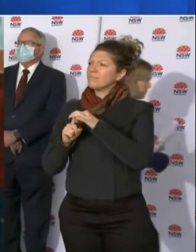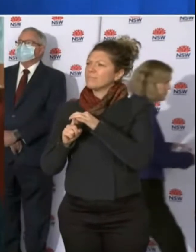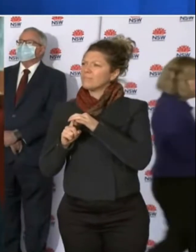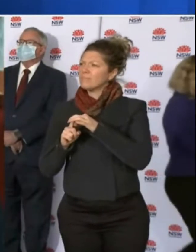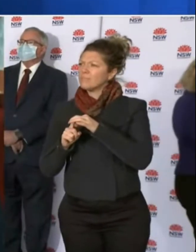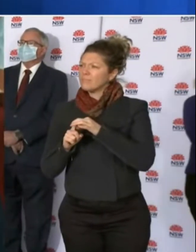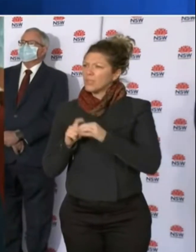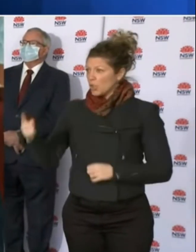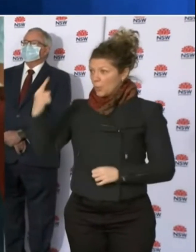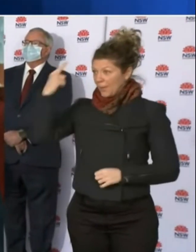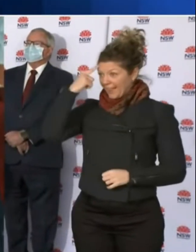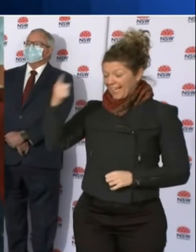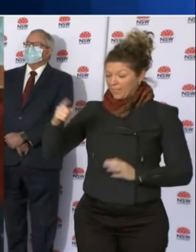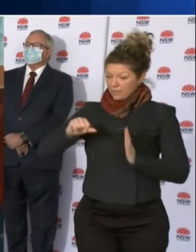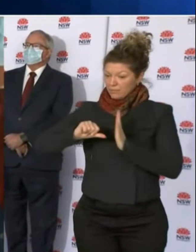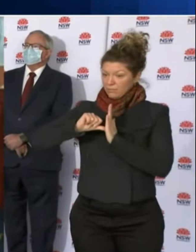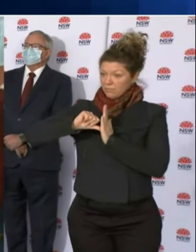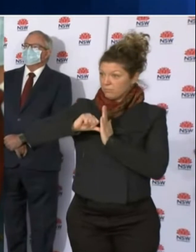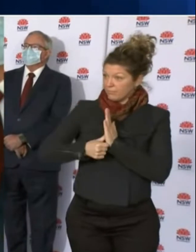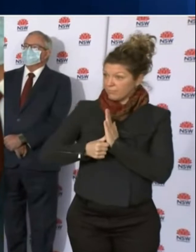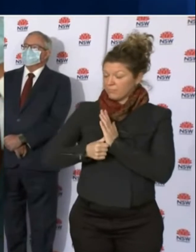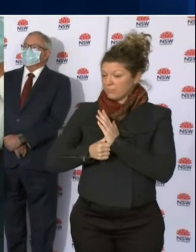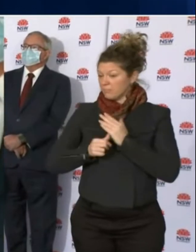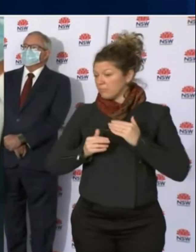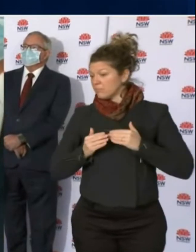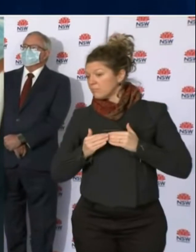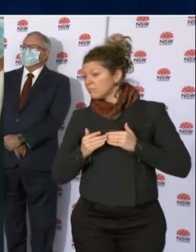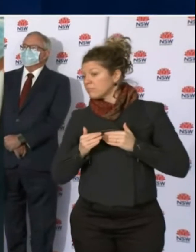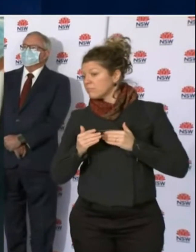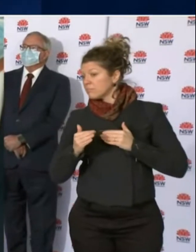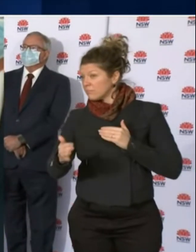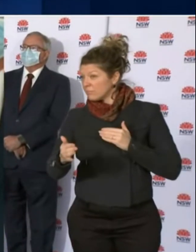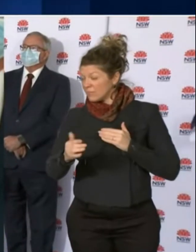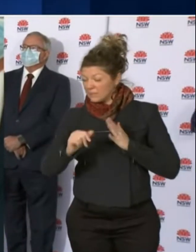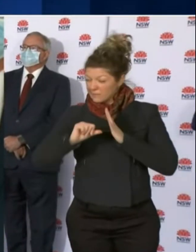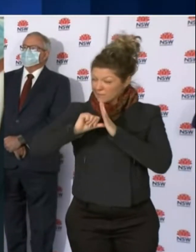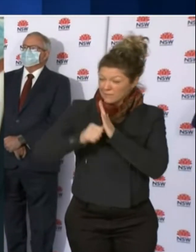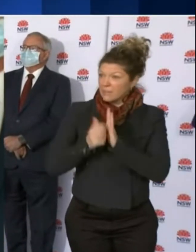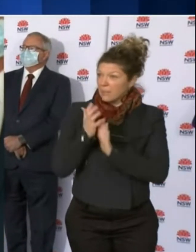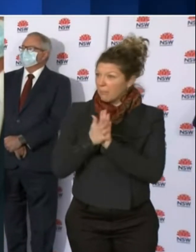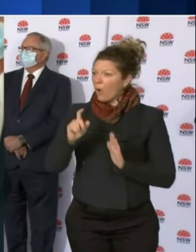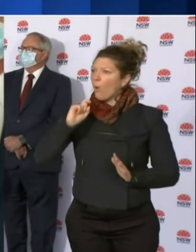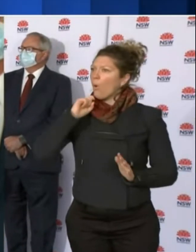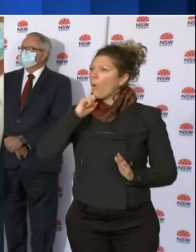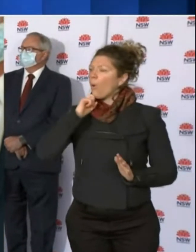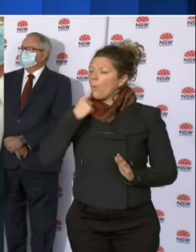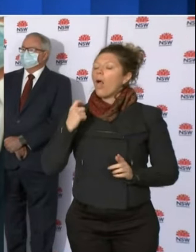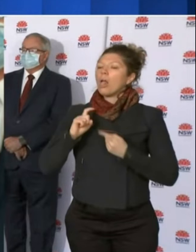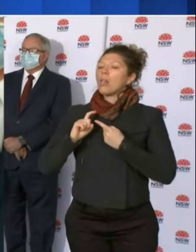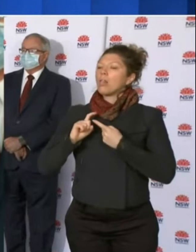we'll do the truth? We'll do enough to get us out of lockdown over the next month or